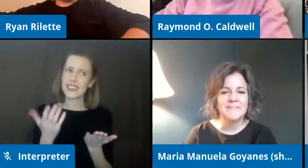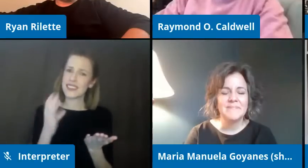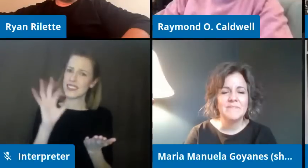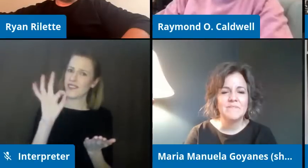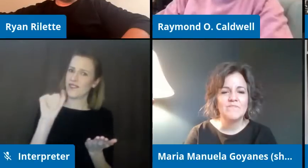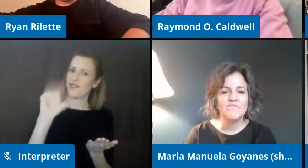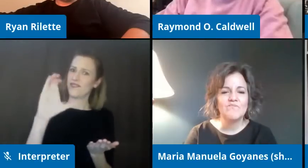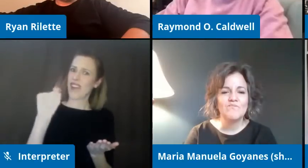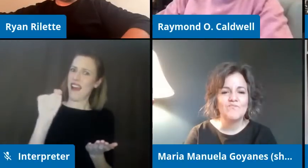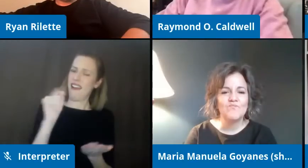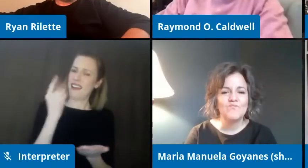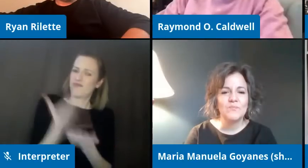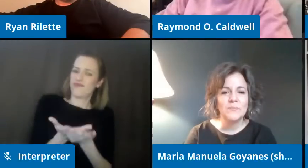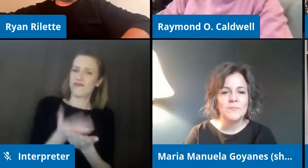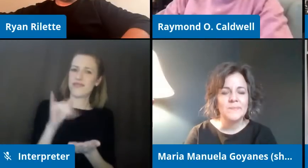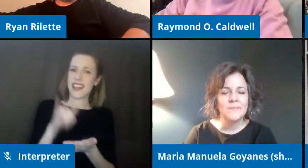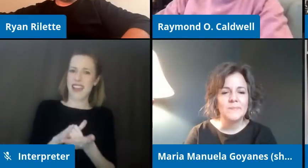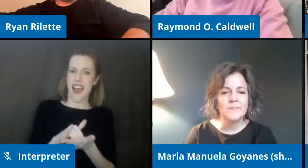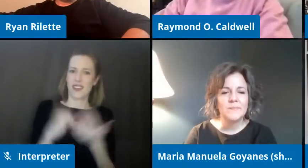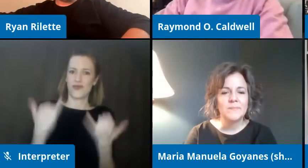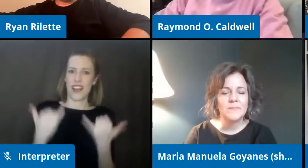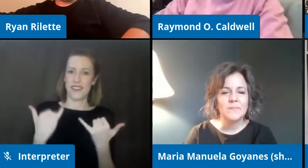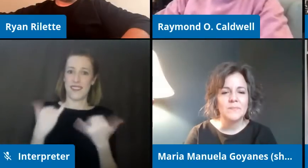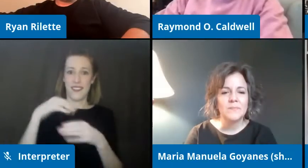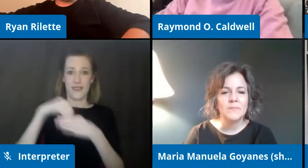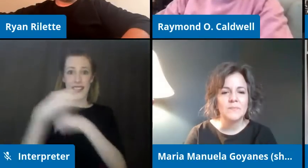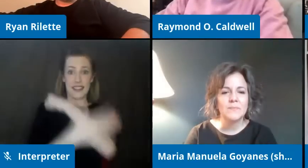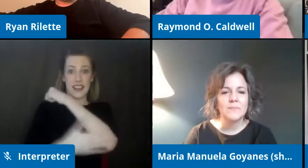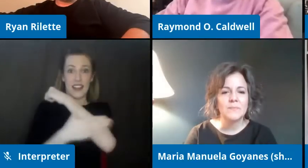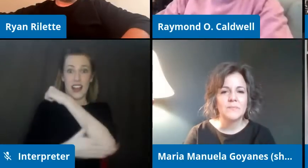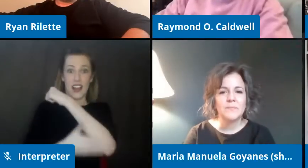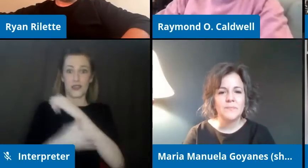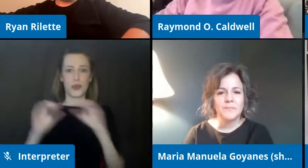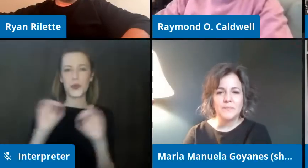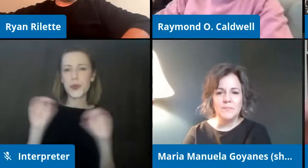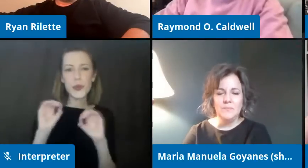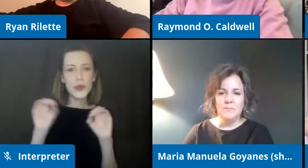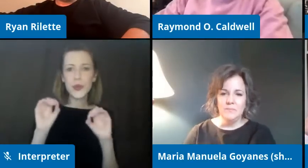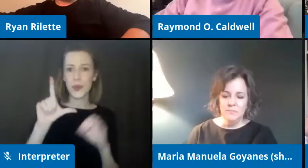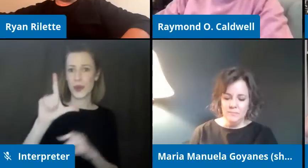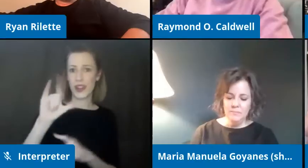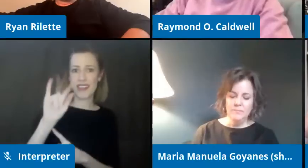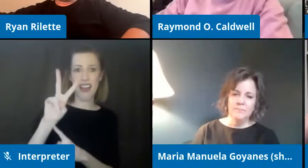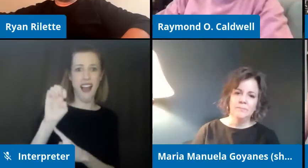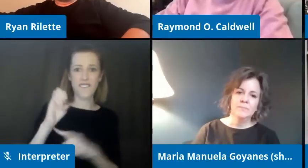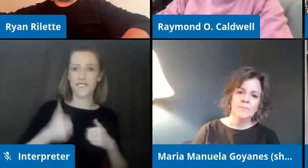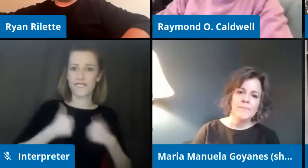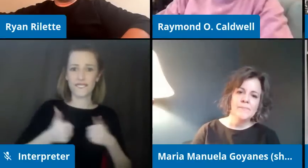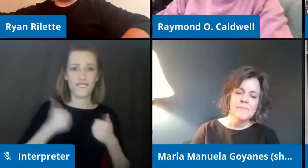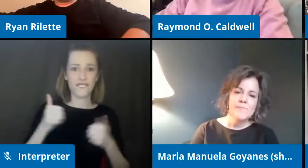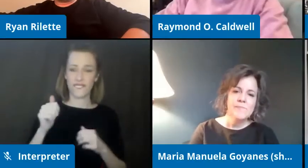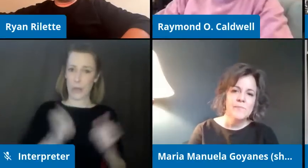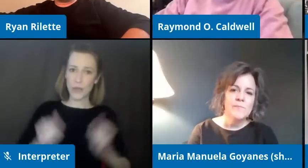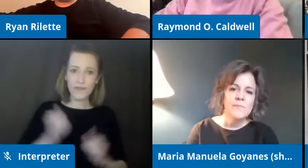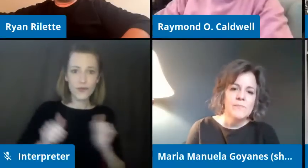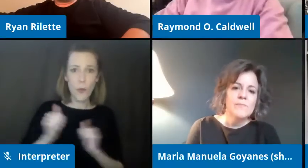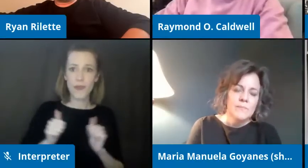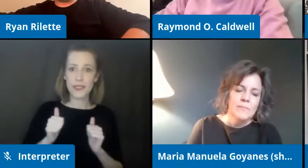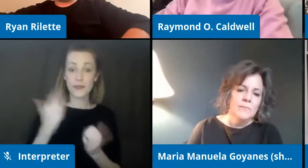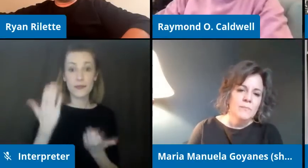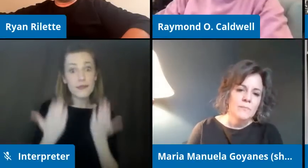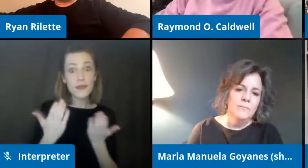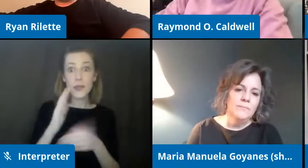performance going on in this country, or maybe most of the world right now. I mean, an entire art